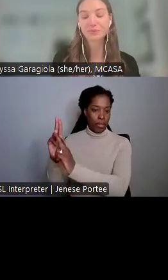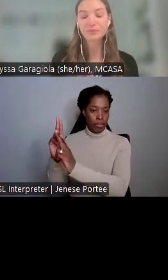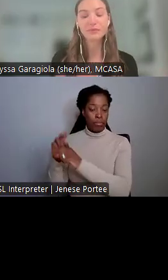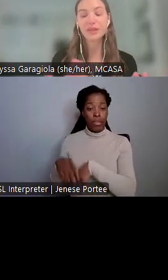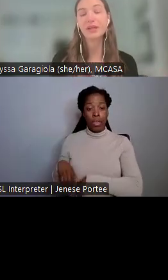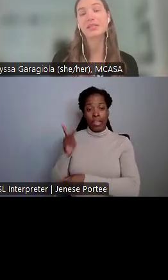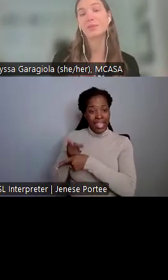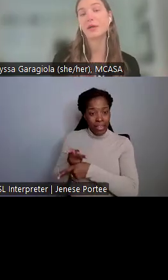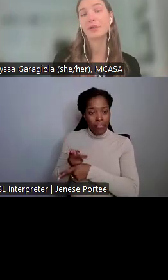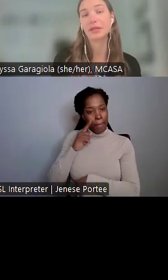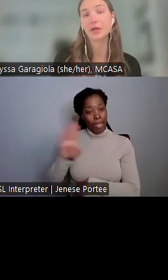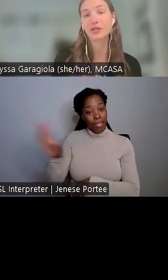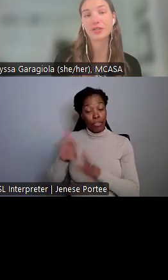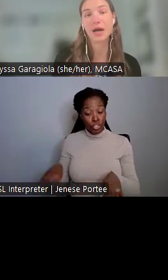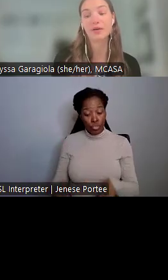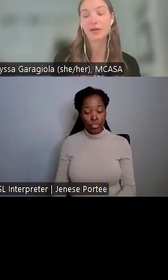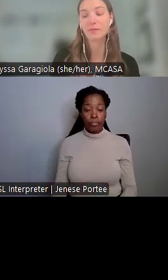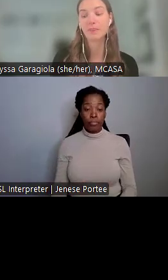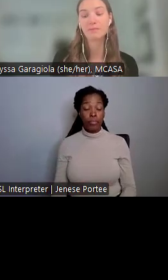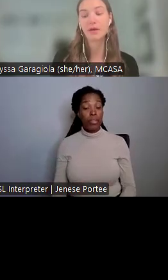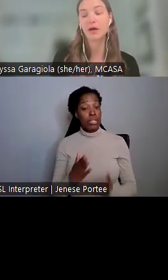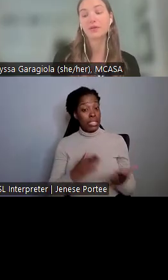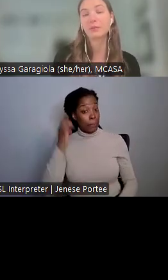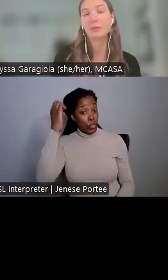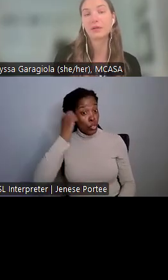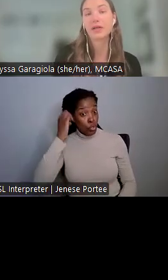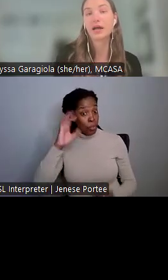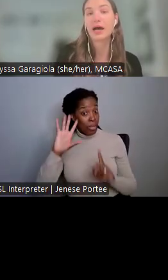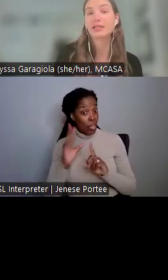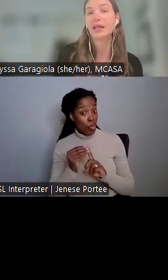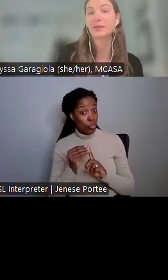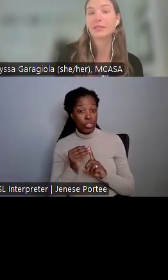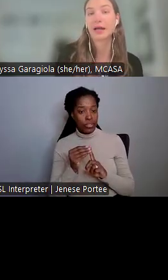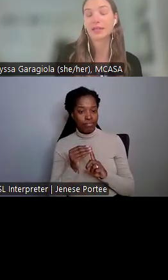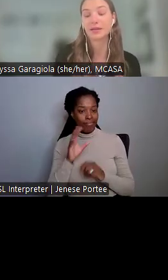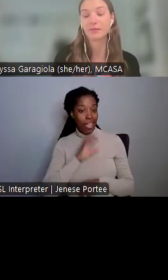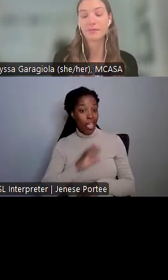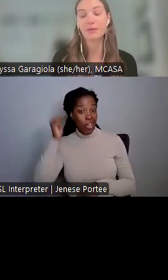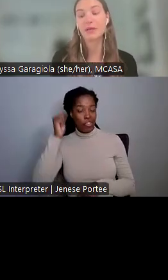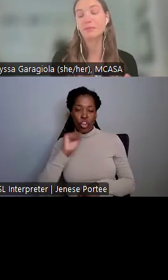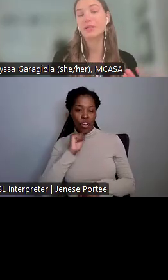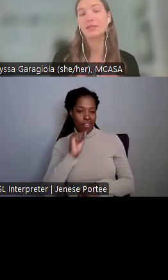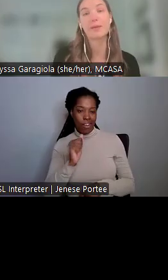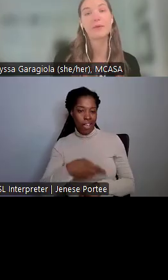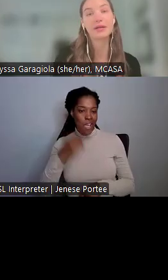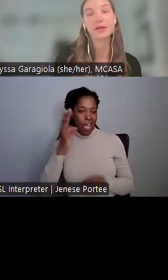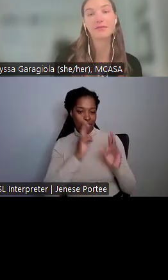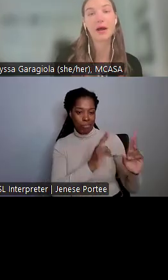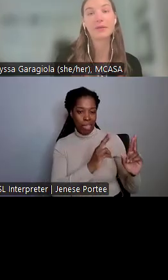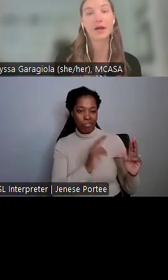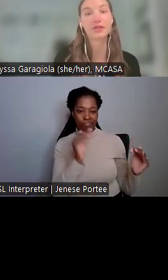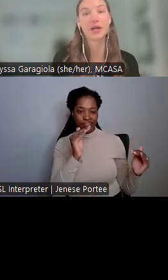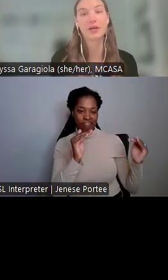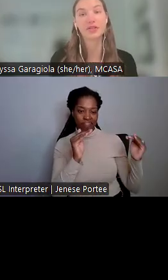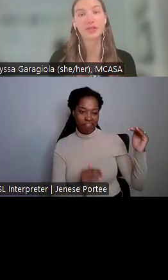children. In some European cultures, however, elderly people are not as highly respected. They may be separated